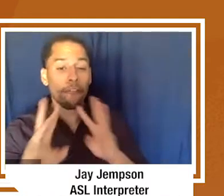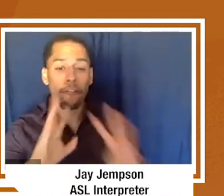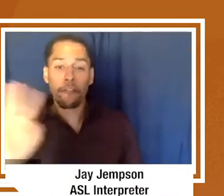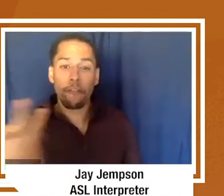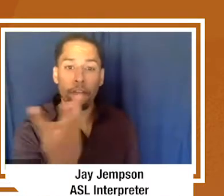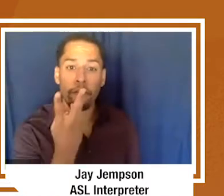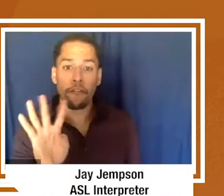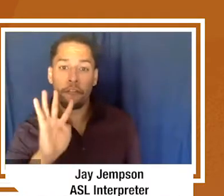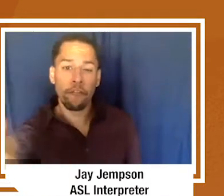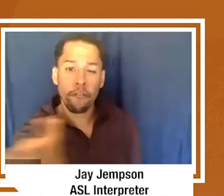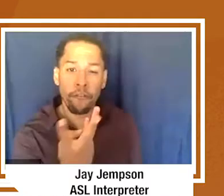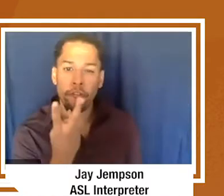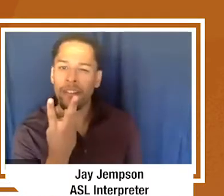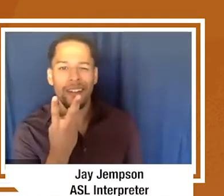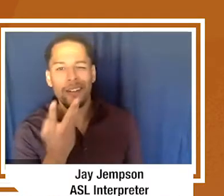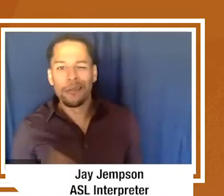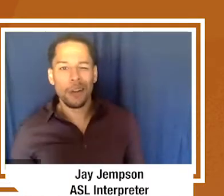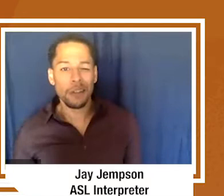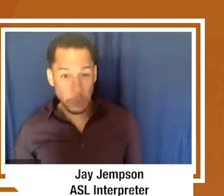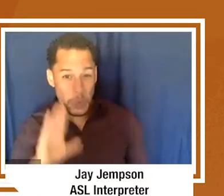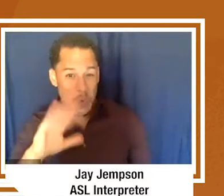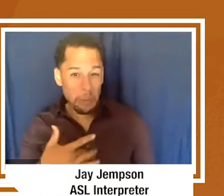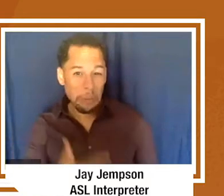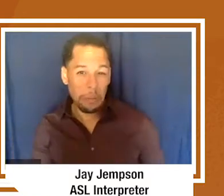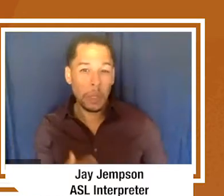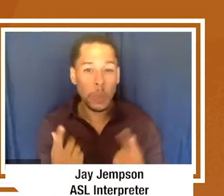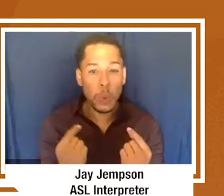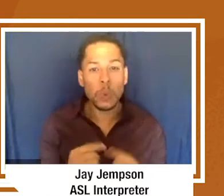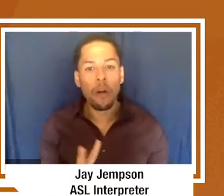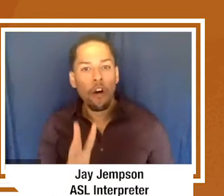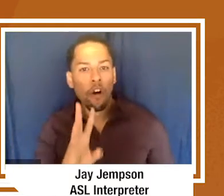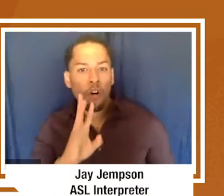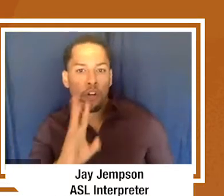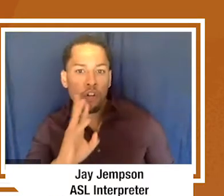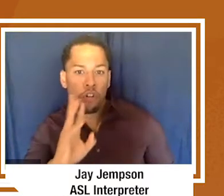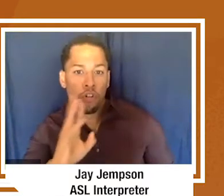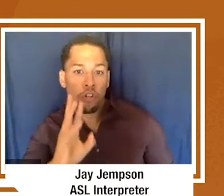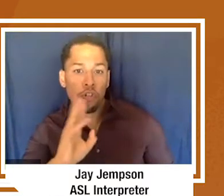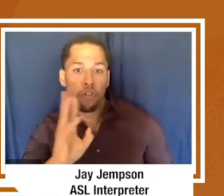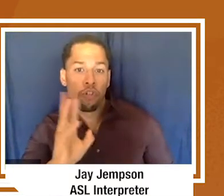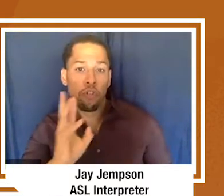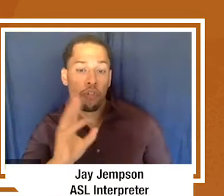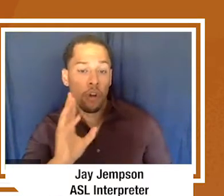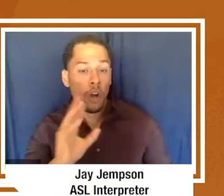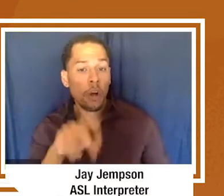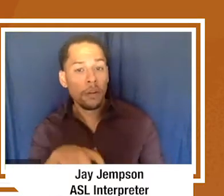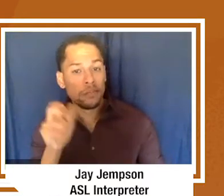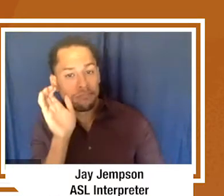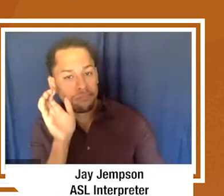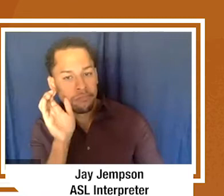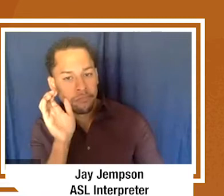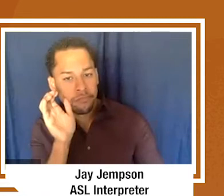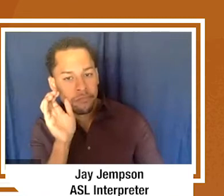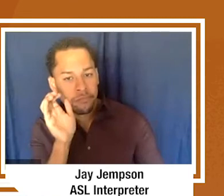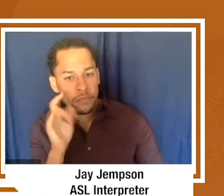can say all that we want to say, you know, that saying you can talk to people till they're blue in the face. Okay, that's